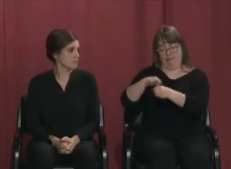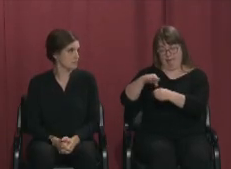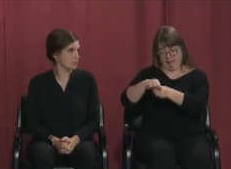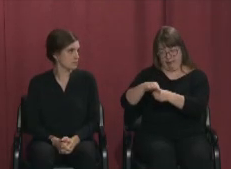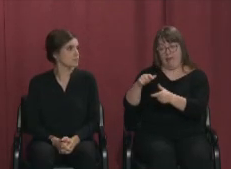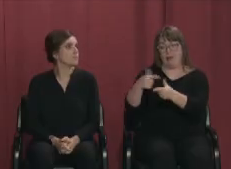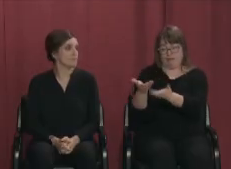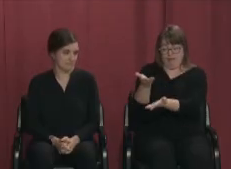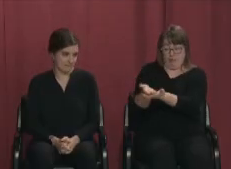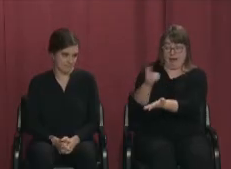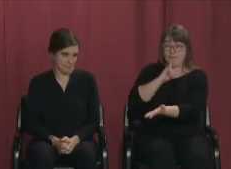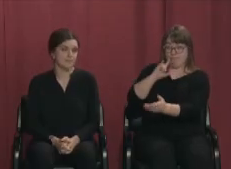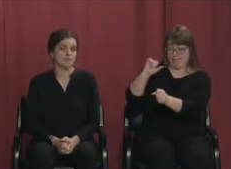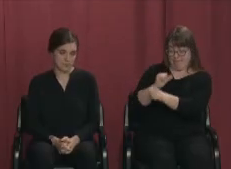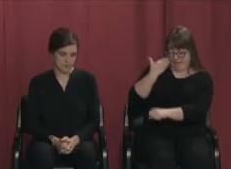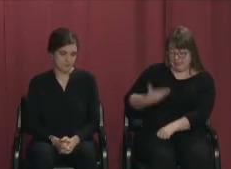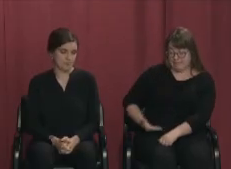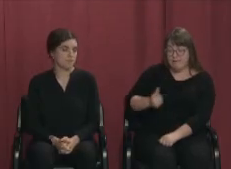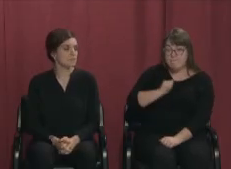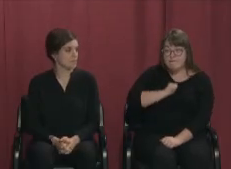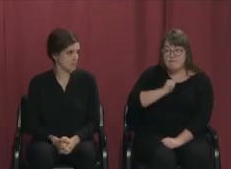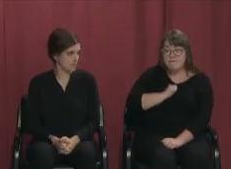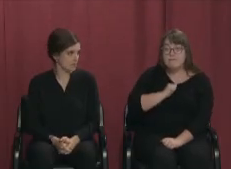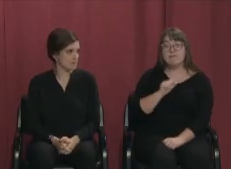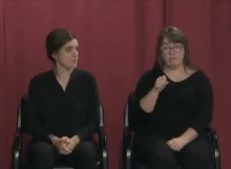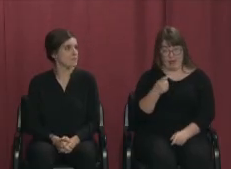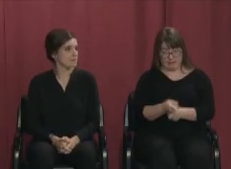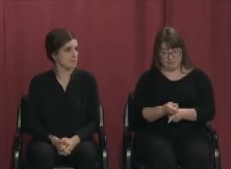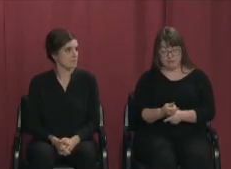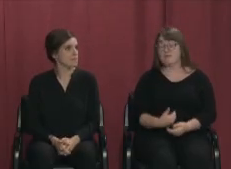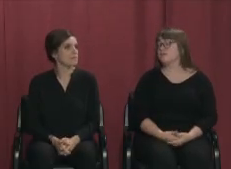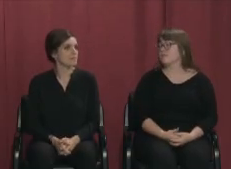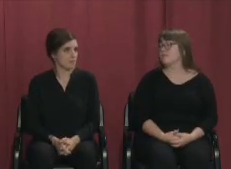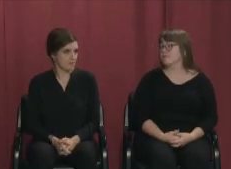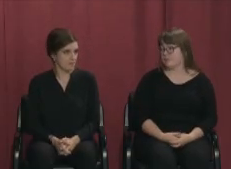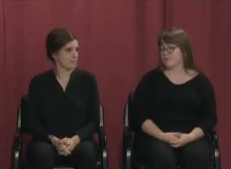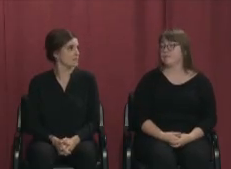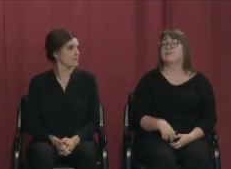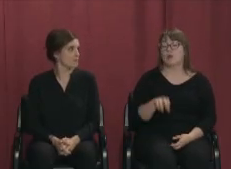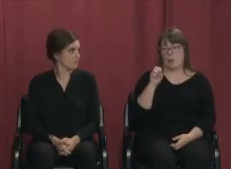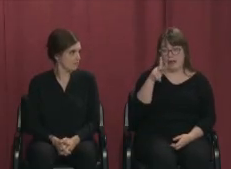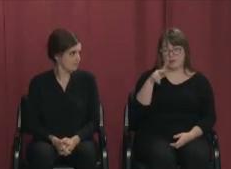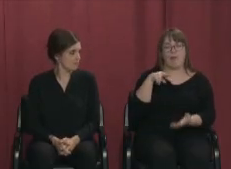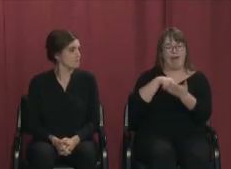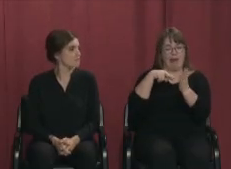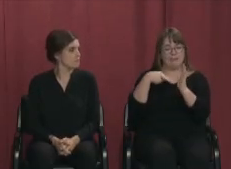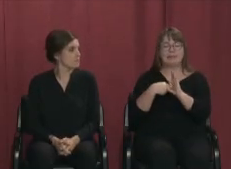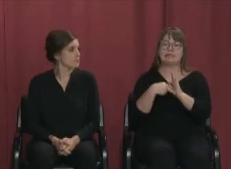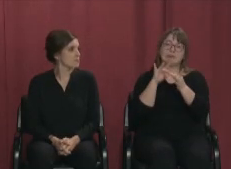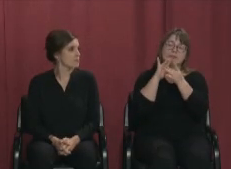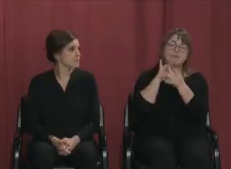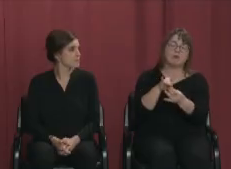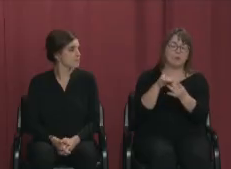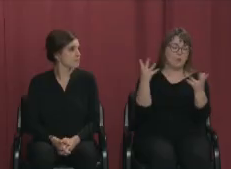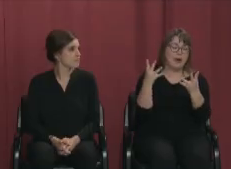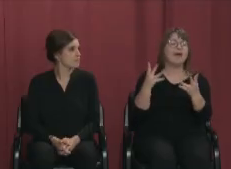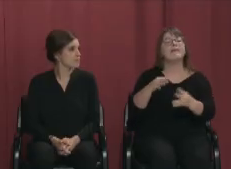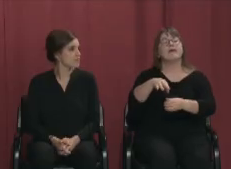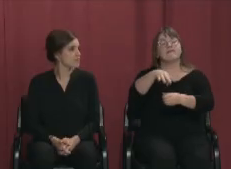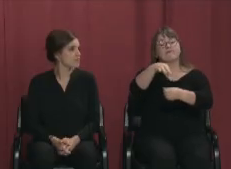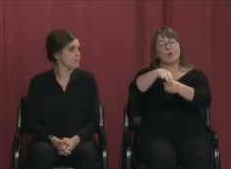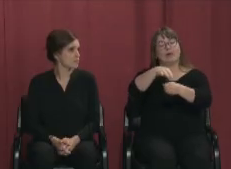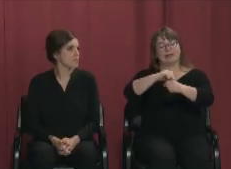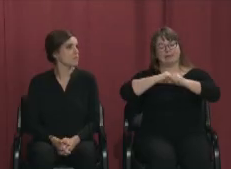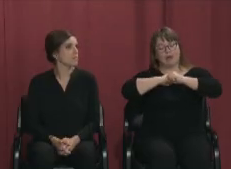vote. Absolutely. Which is all about voting security and trying to ensure that the right people have the opportunity, but also then